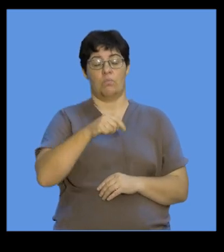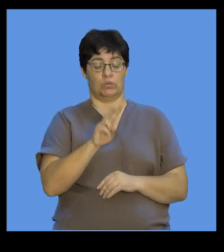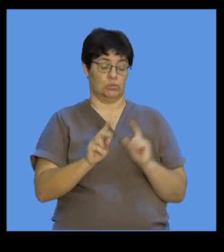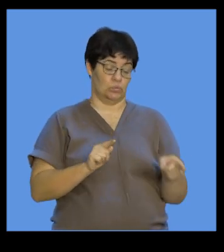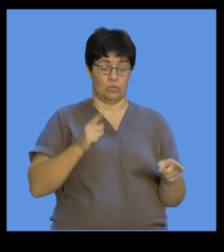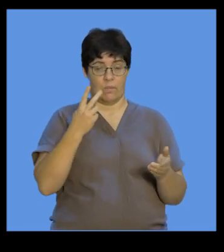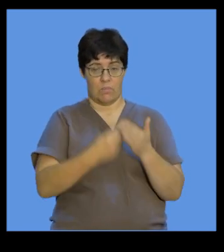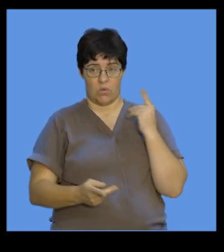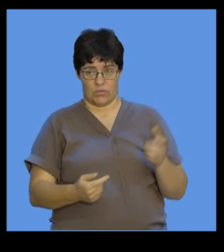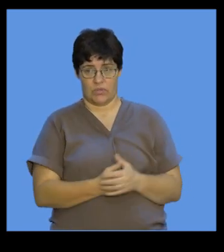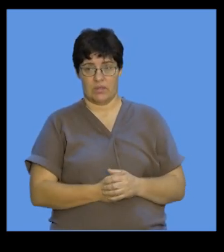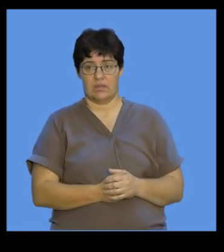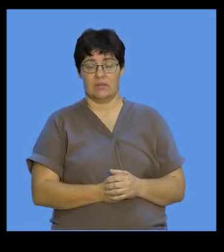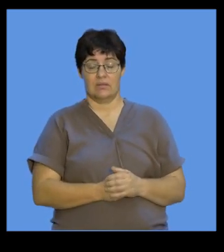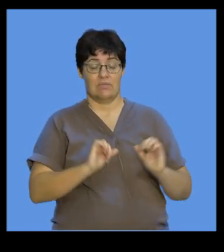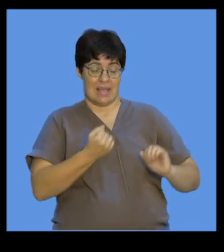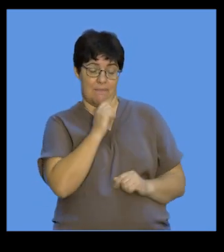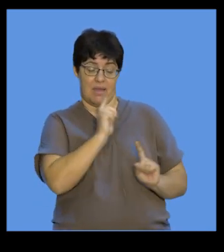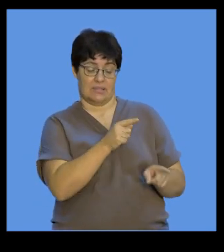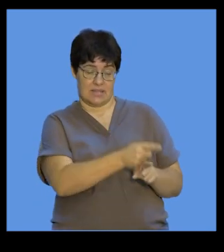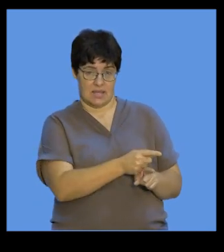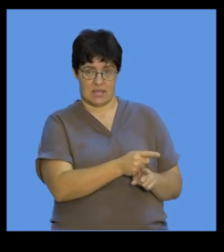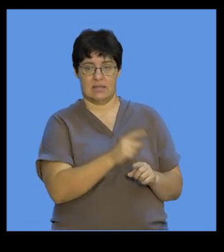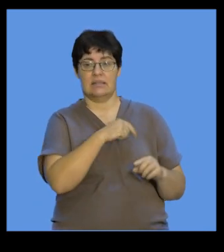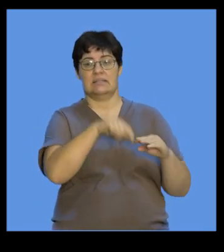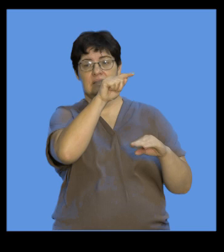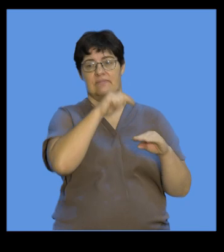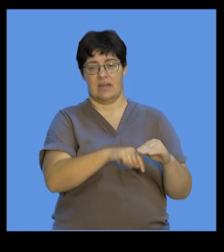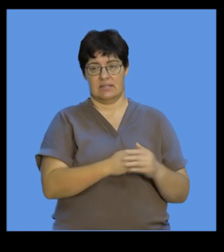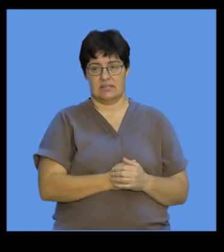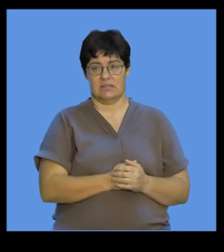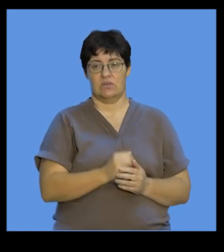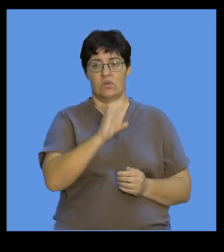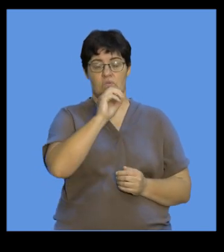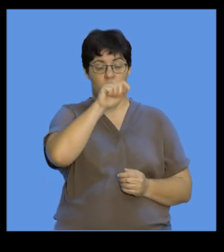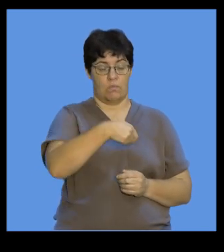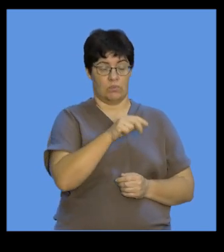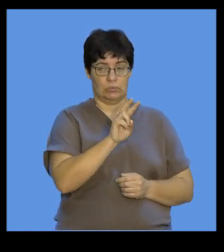I can keep that answer. And I'm gonna divide by 0.2,